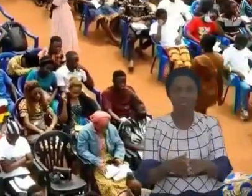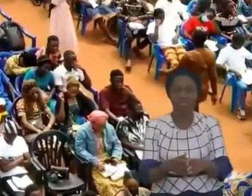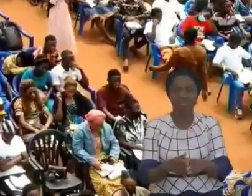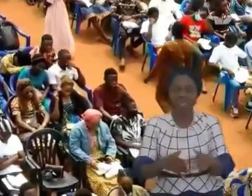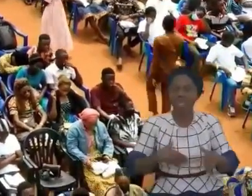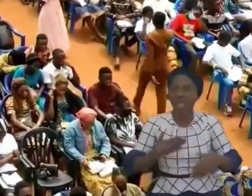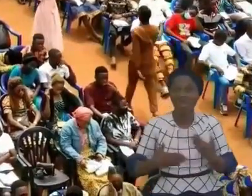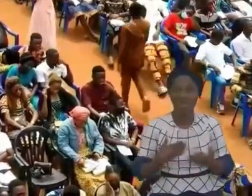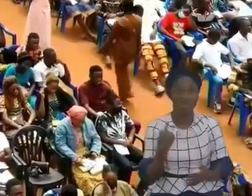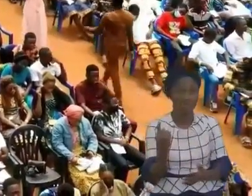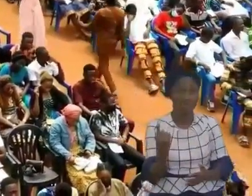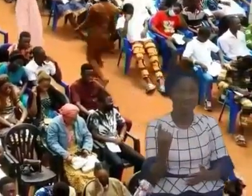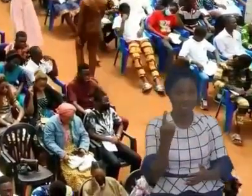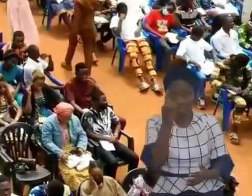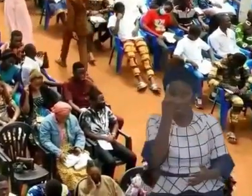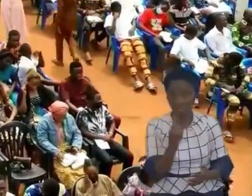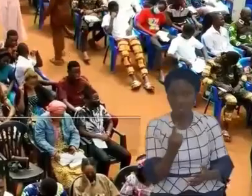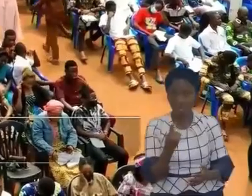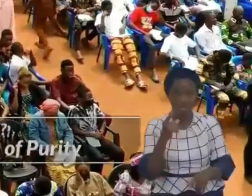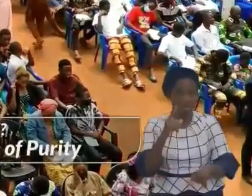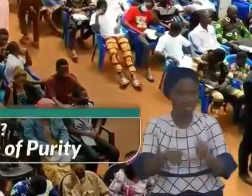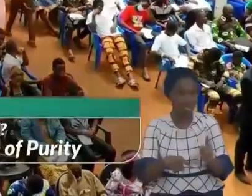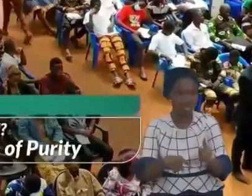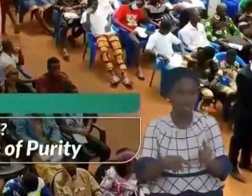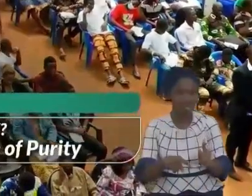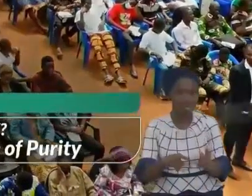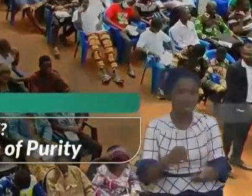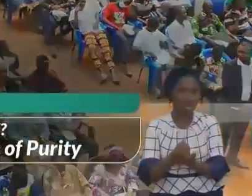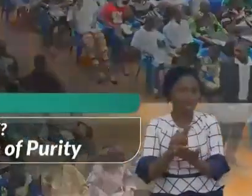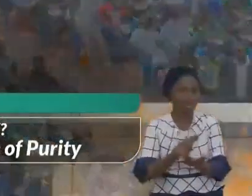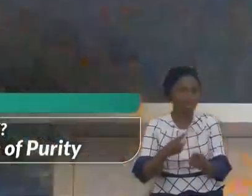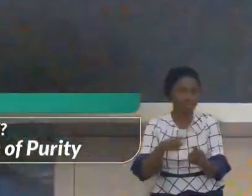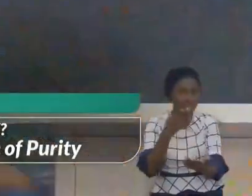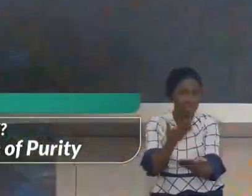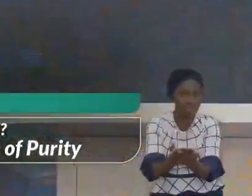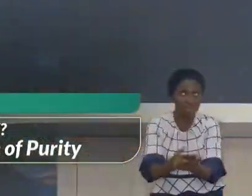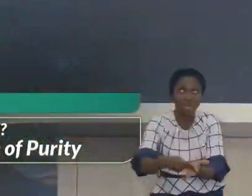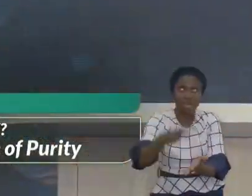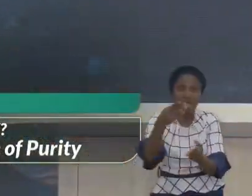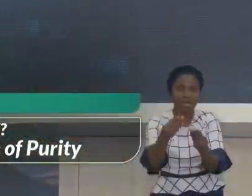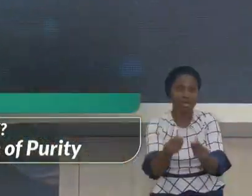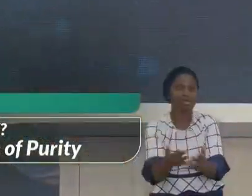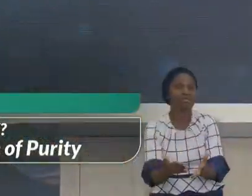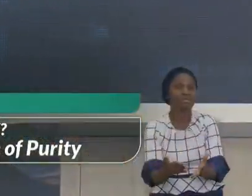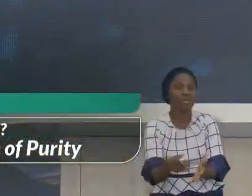had the song of praise. They didn't have the stage of purity.